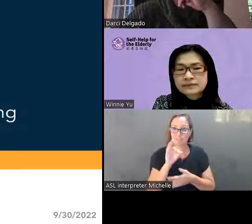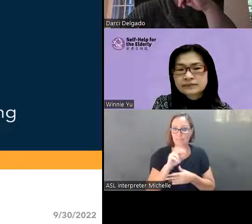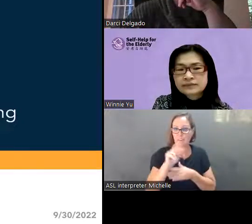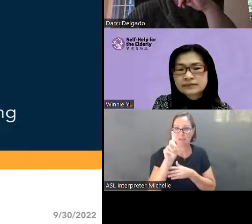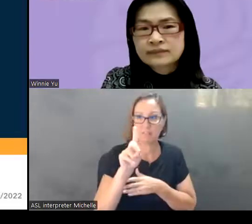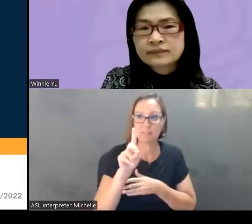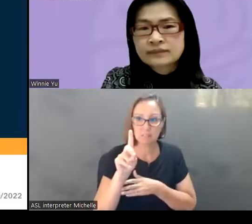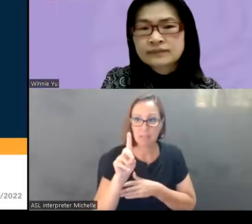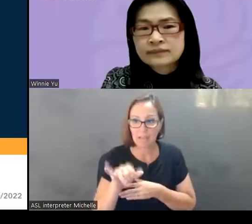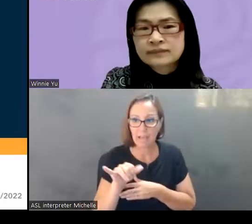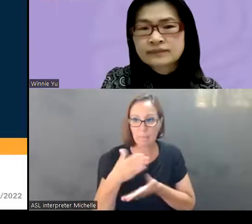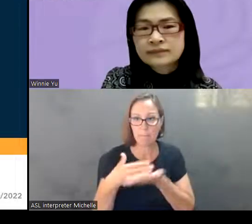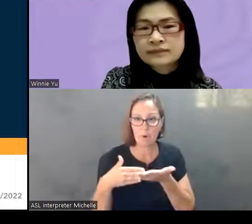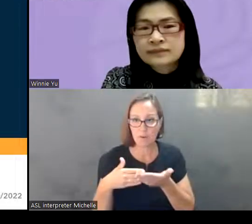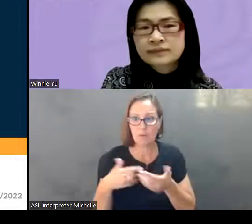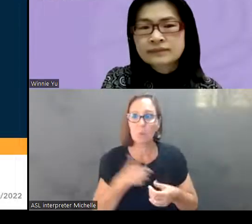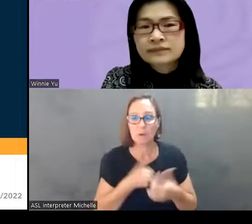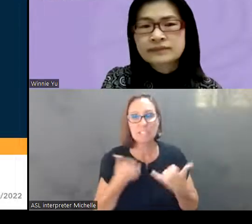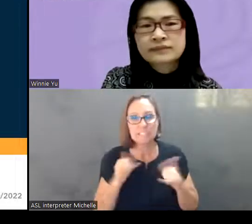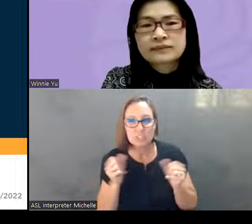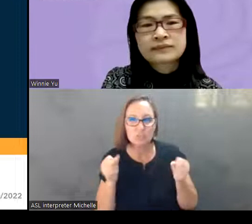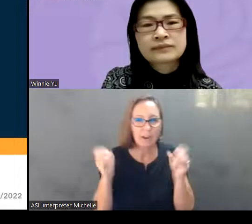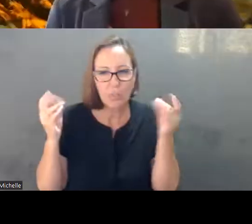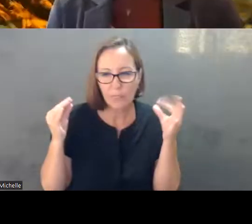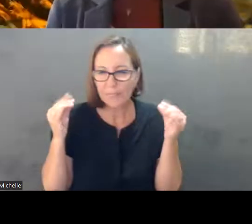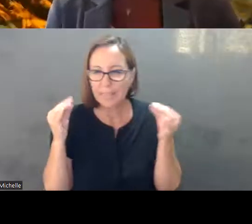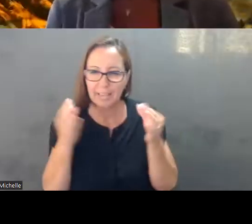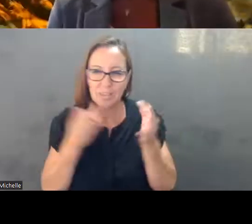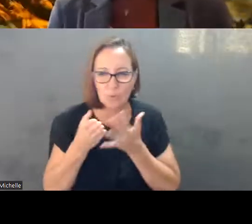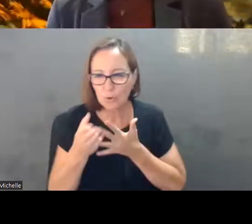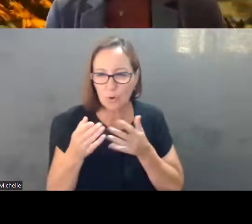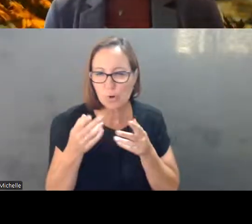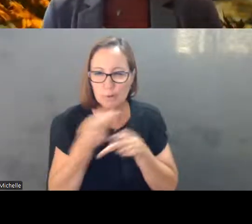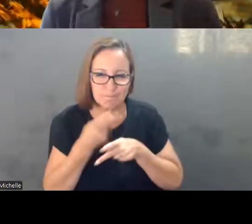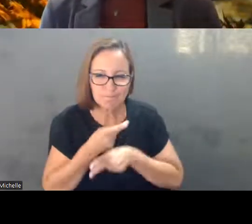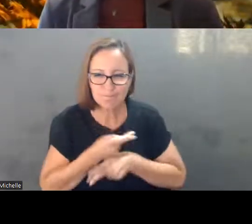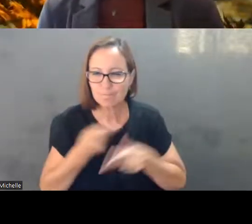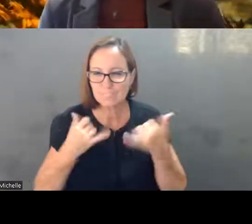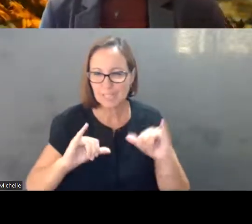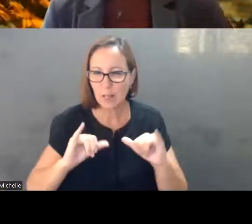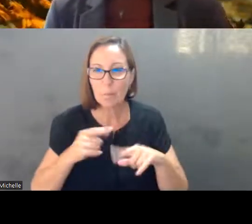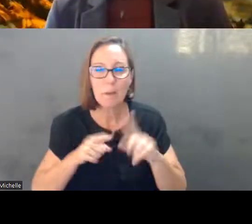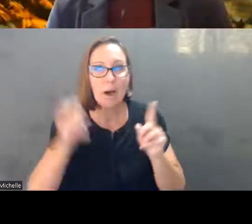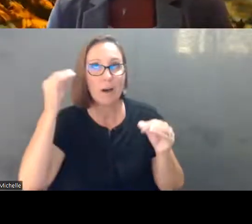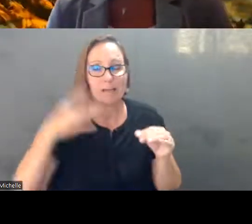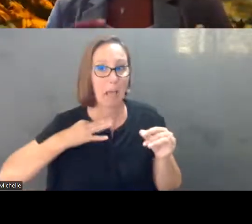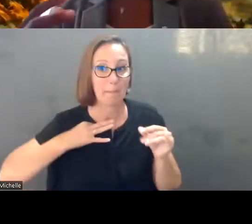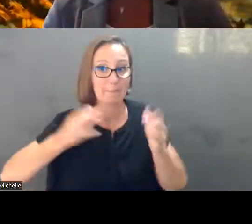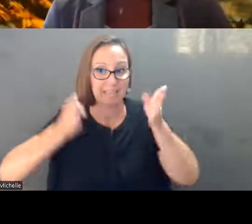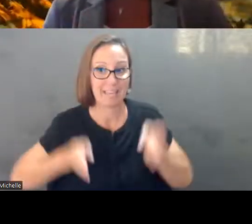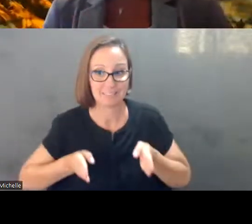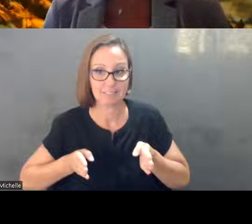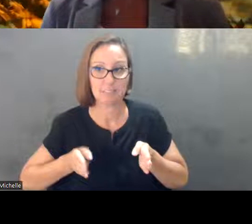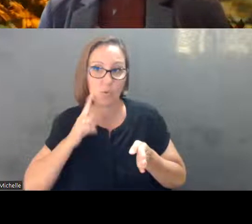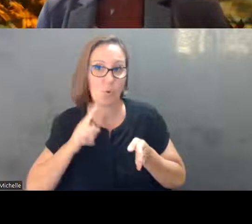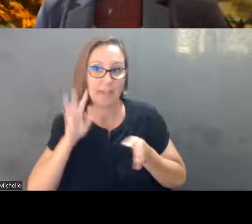we're still trying to think through this a little bit, but for the applicants for the innovation fund, we want